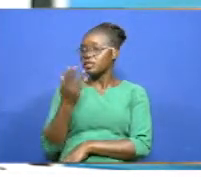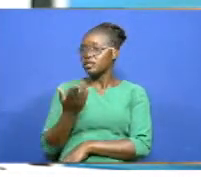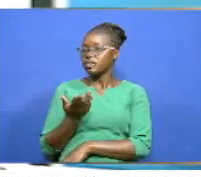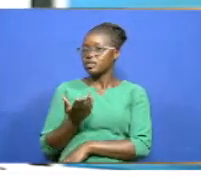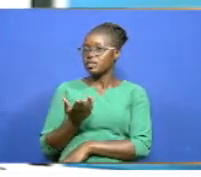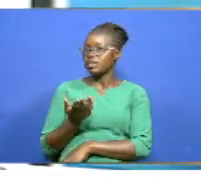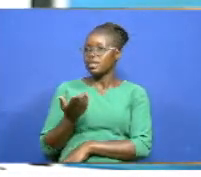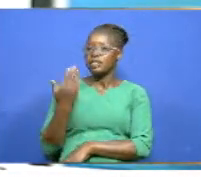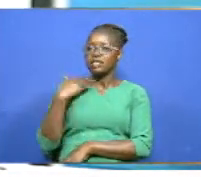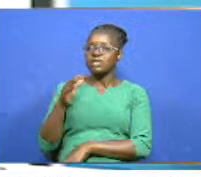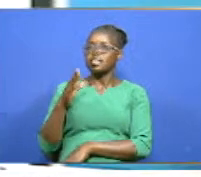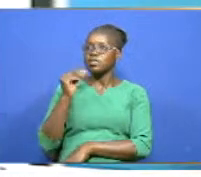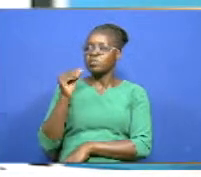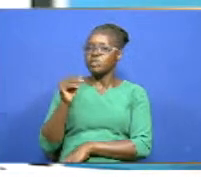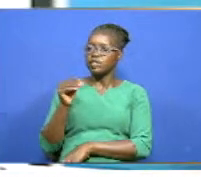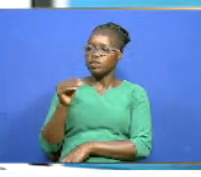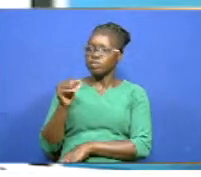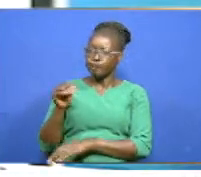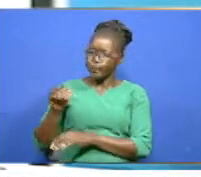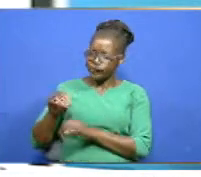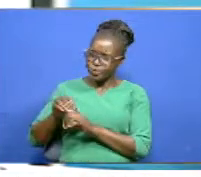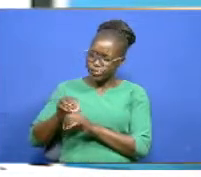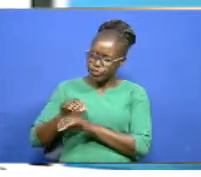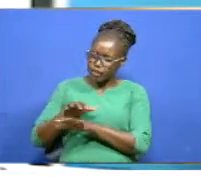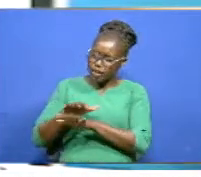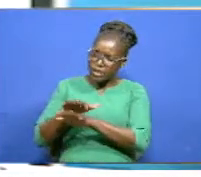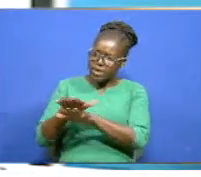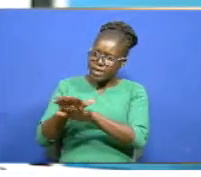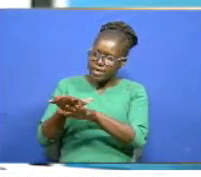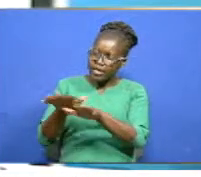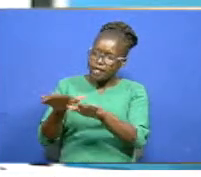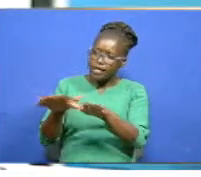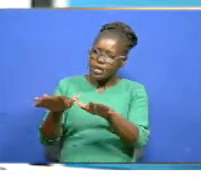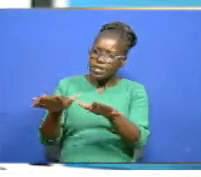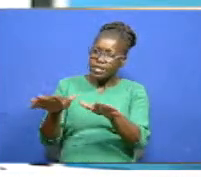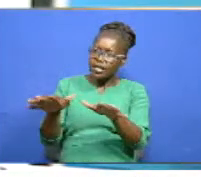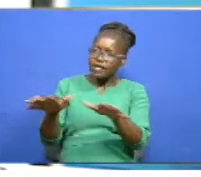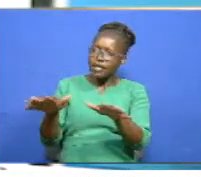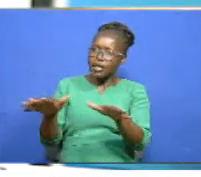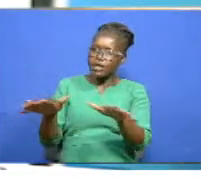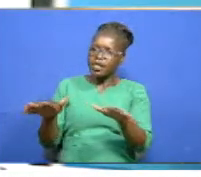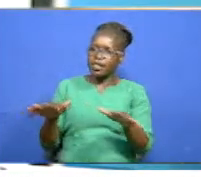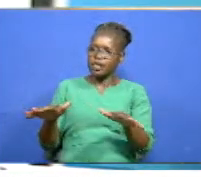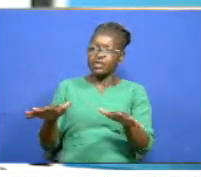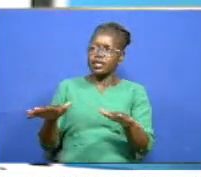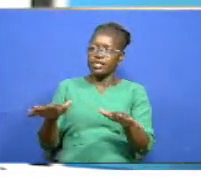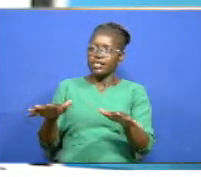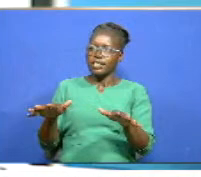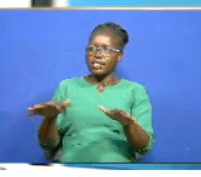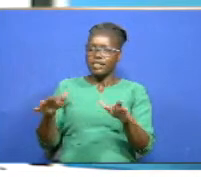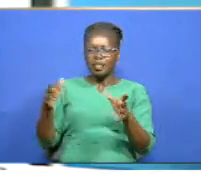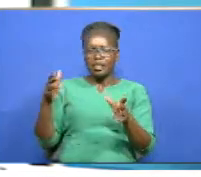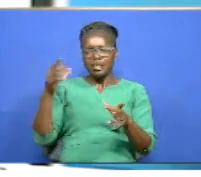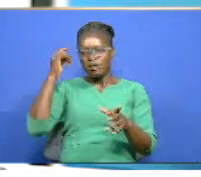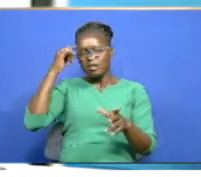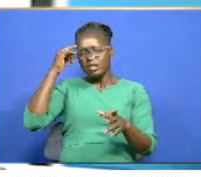And hate speech did round. Now, the perception around hate speech was not choreographed,